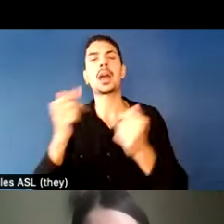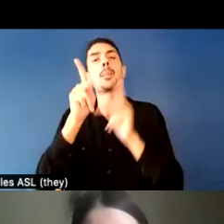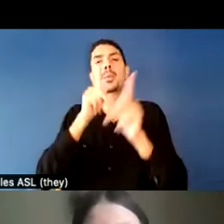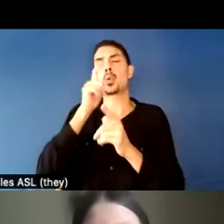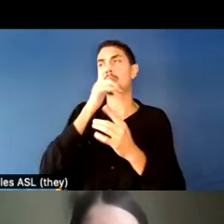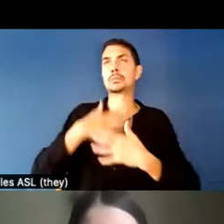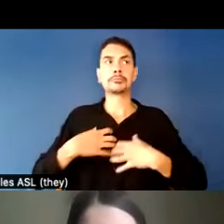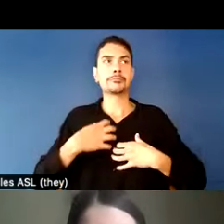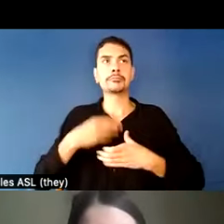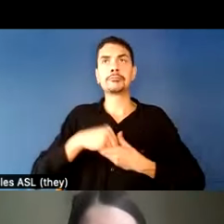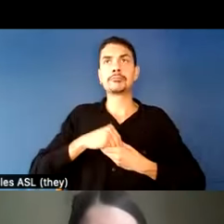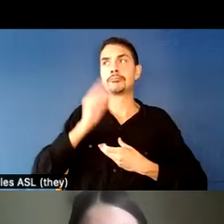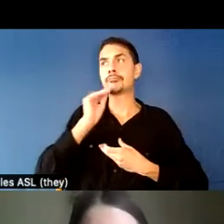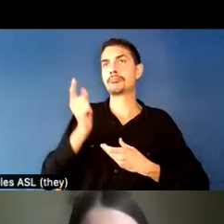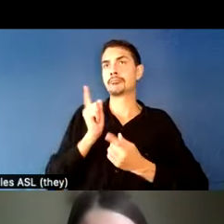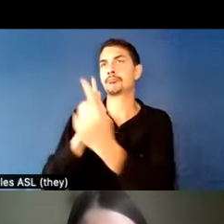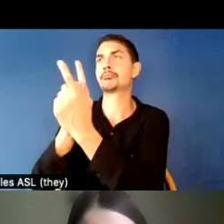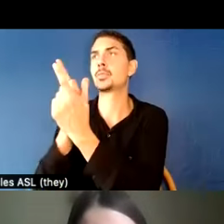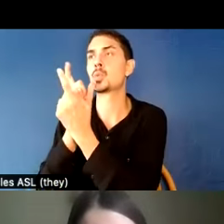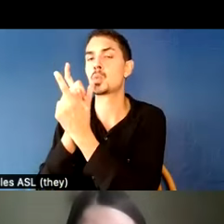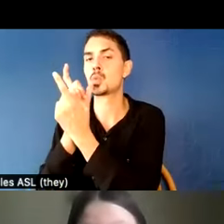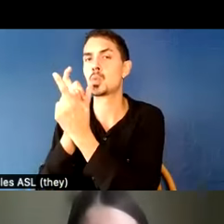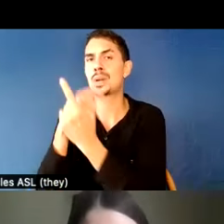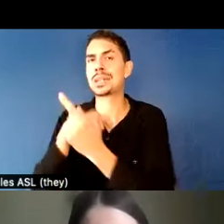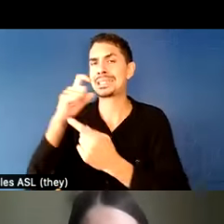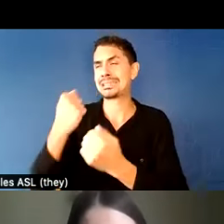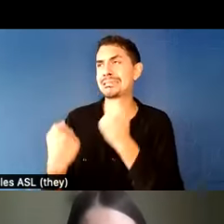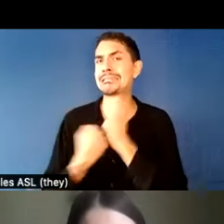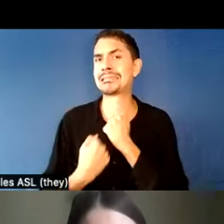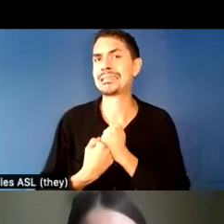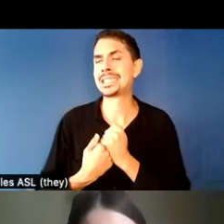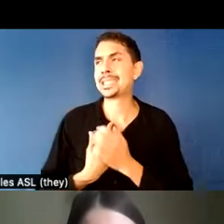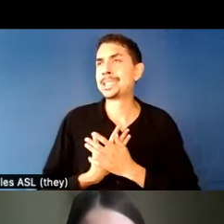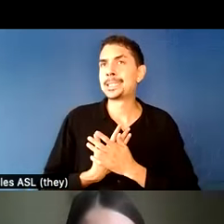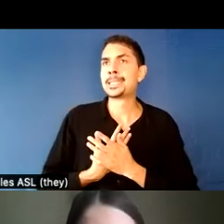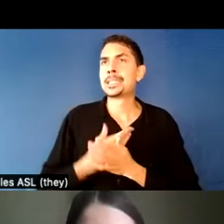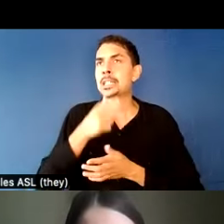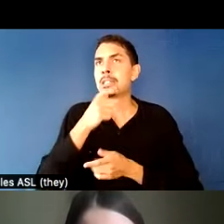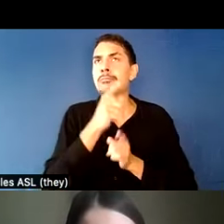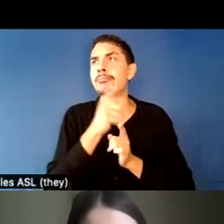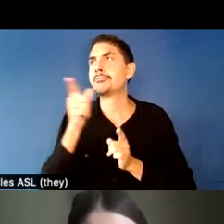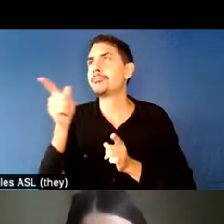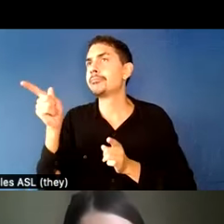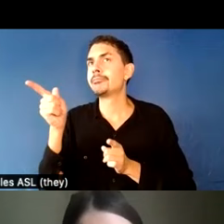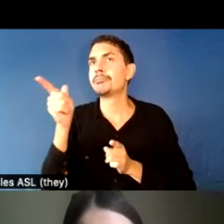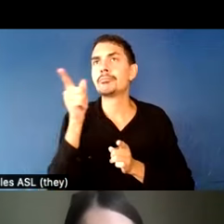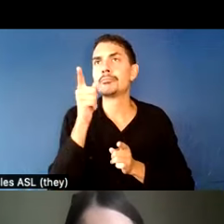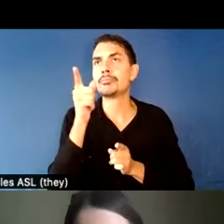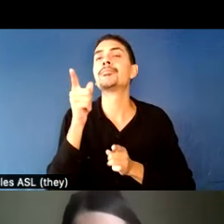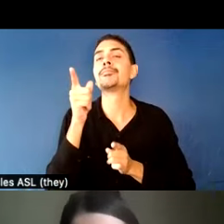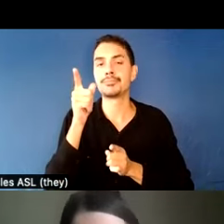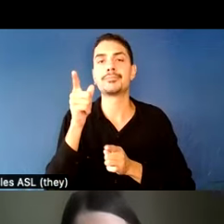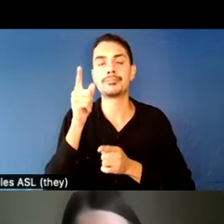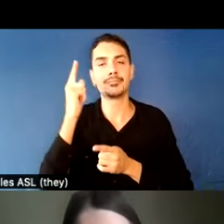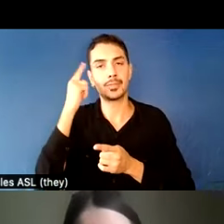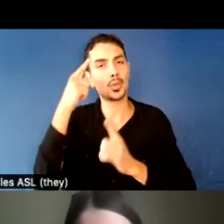things and who they go to when they're really wanting that support, as they're working towards healing. And so